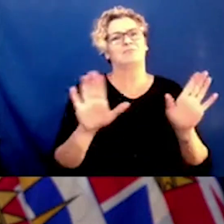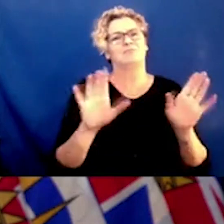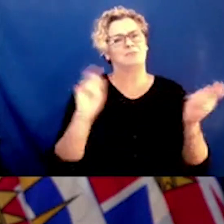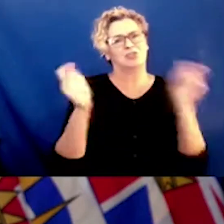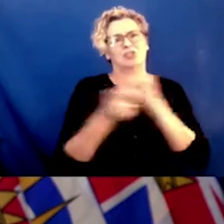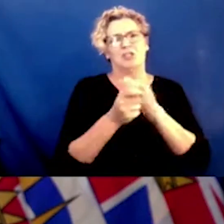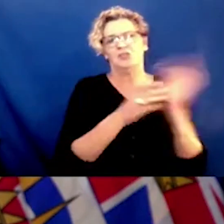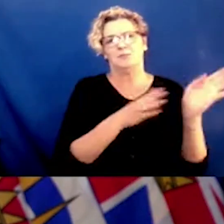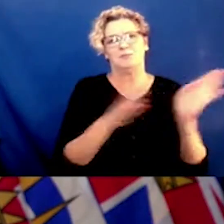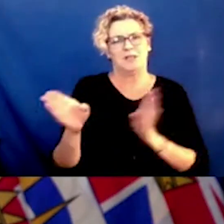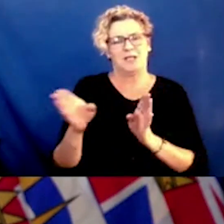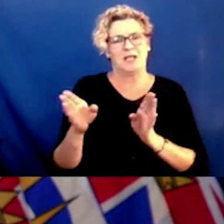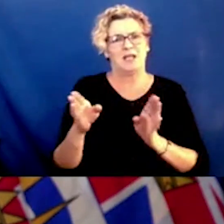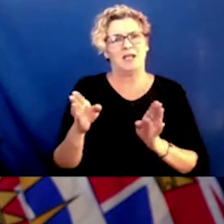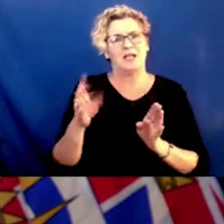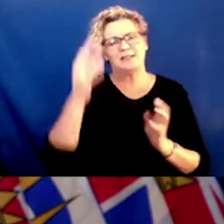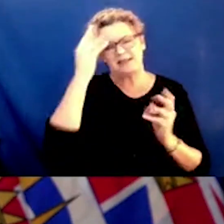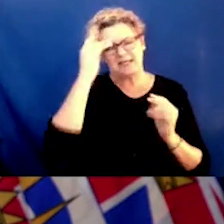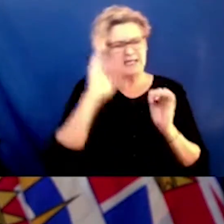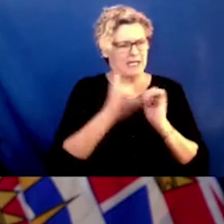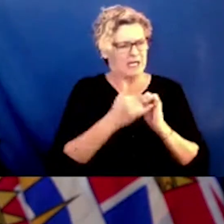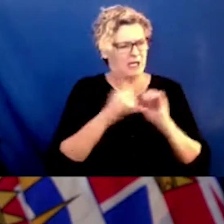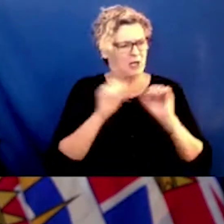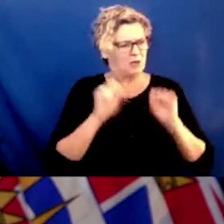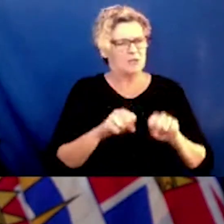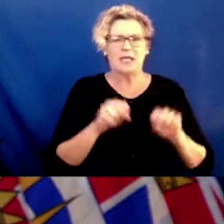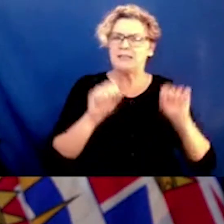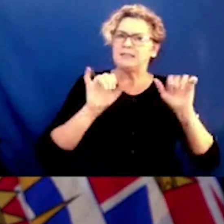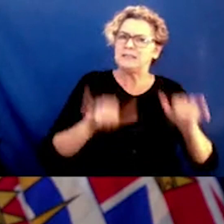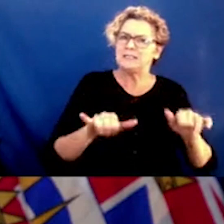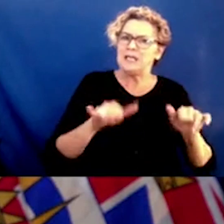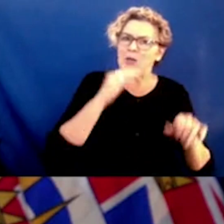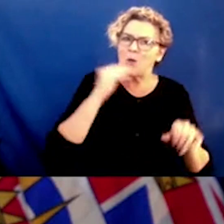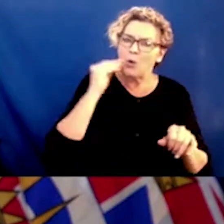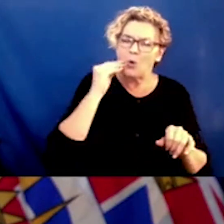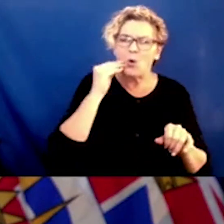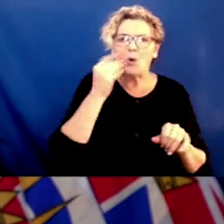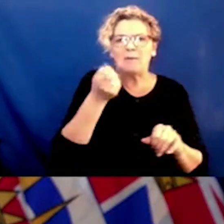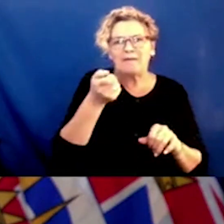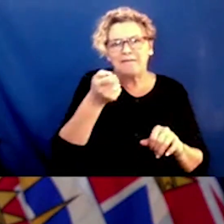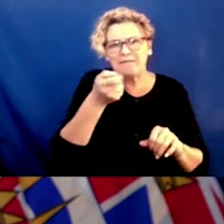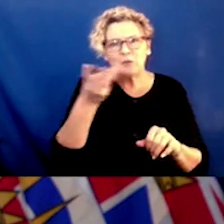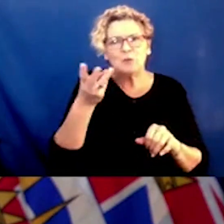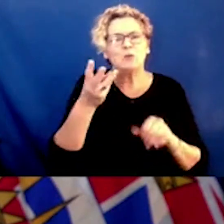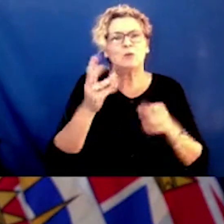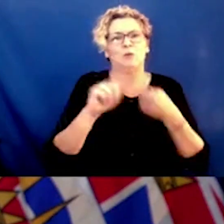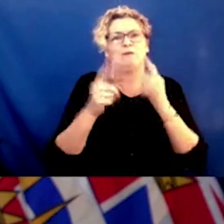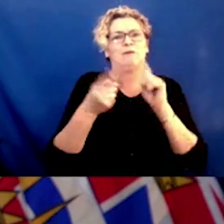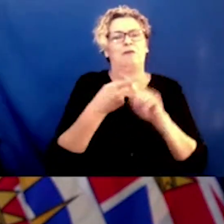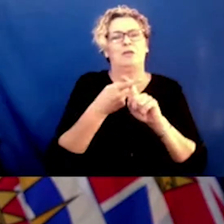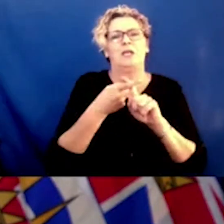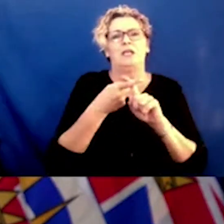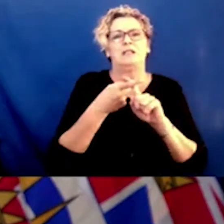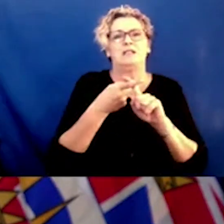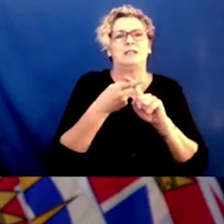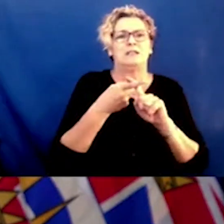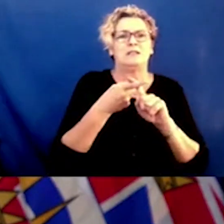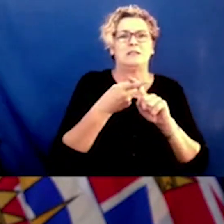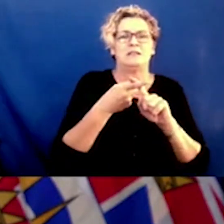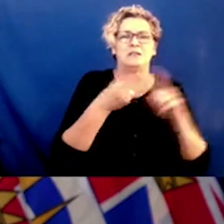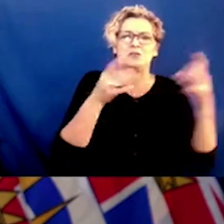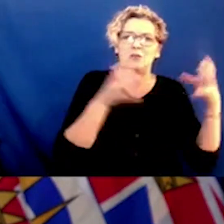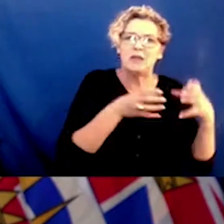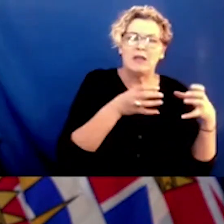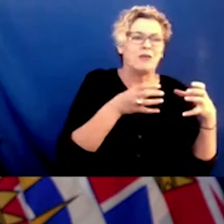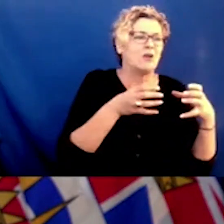traveling to other communities can sometimes mean we bring this virus with us. So instead, while many of us would